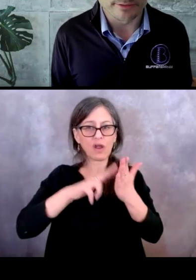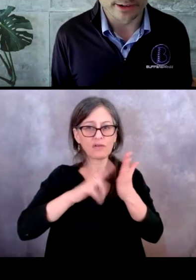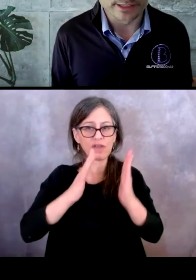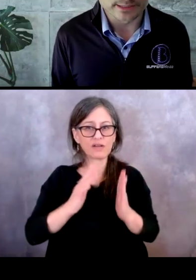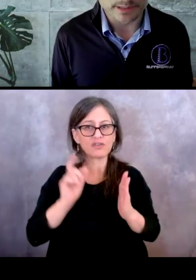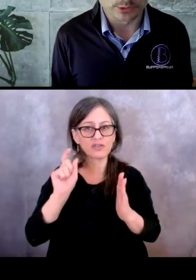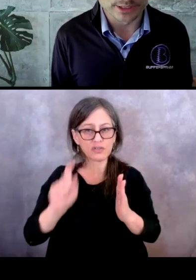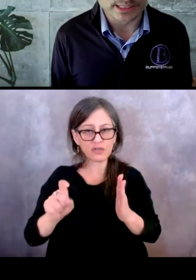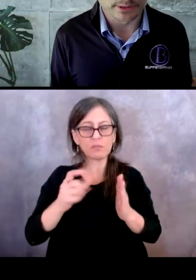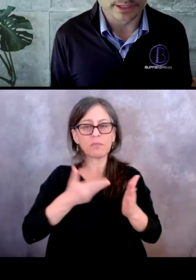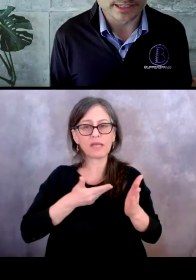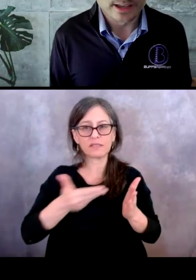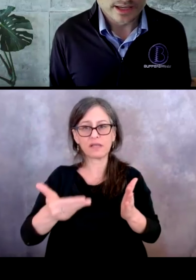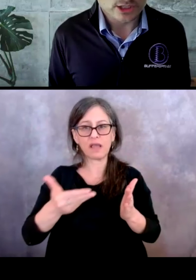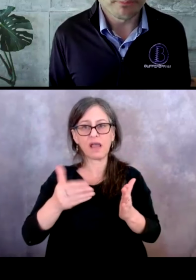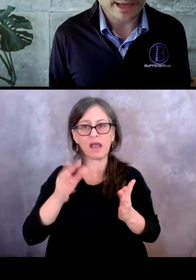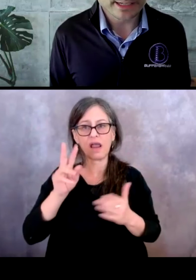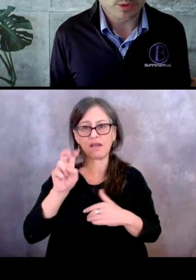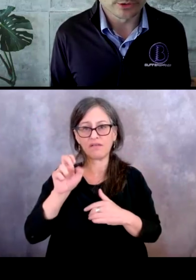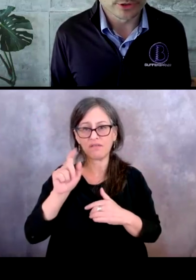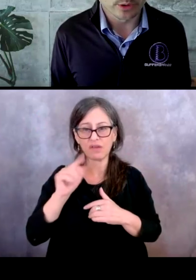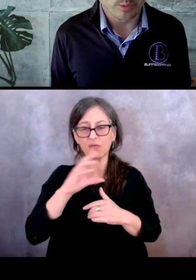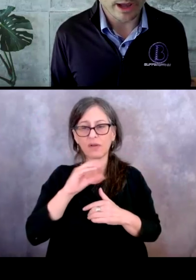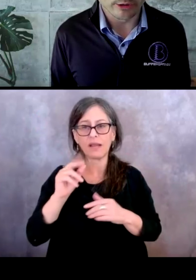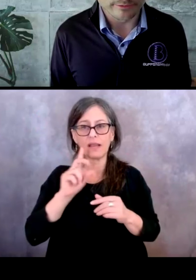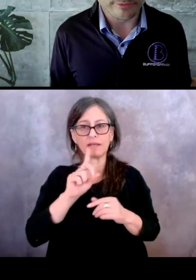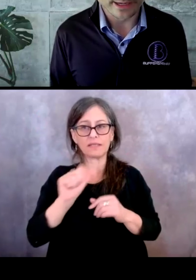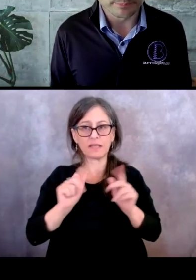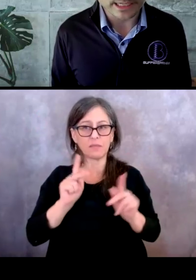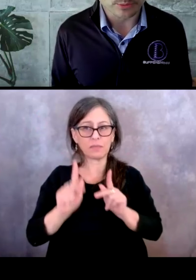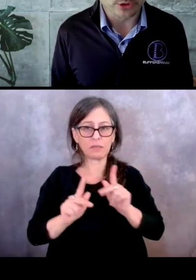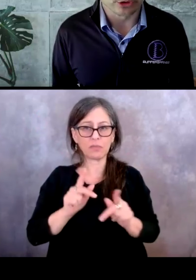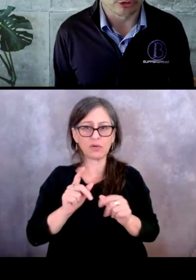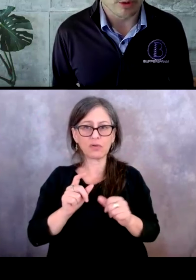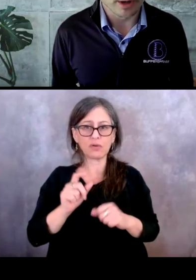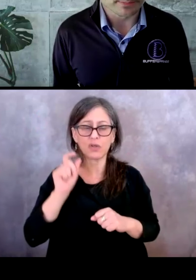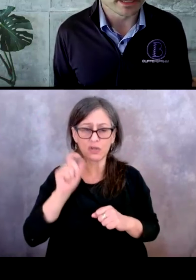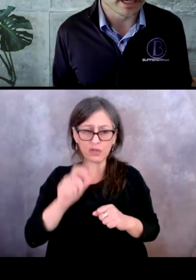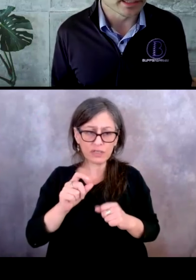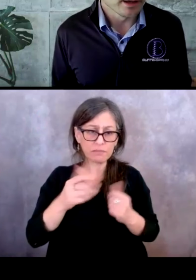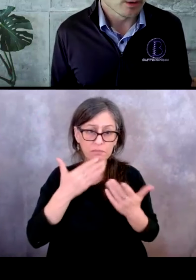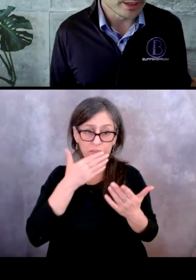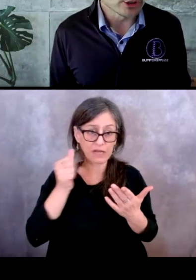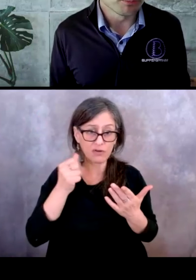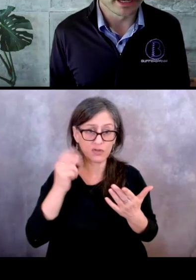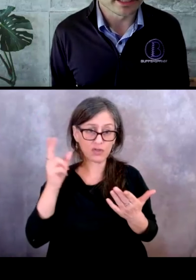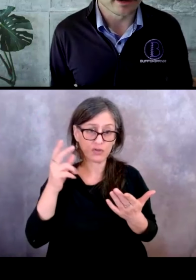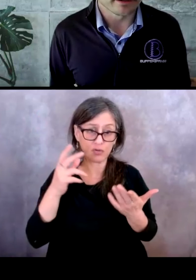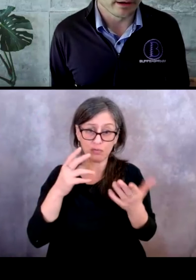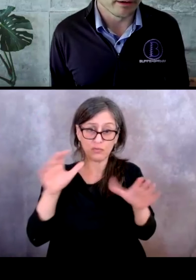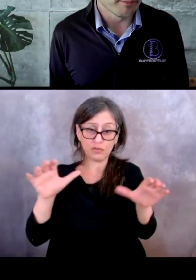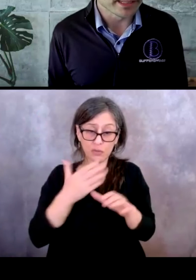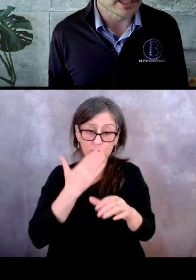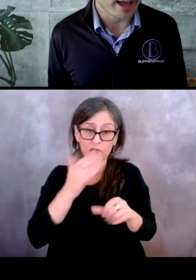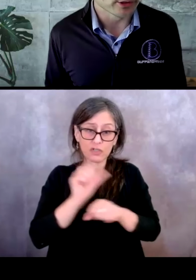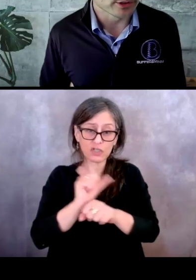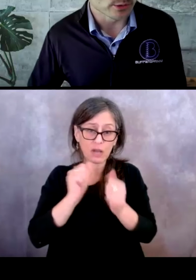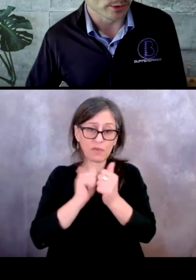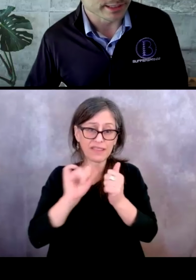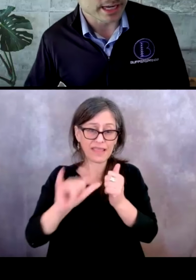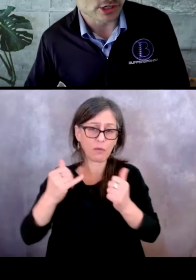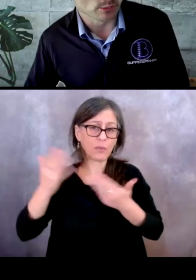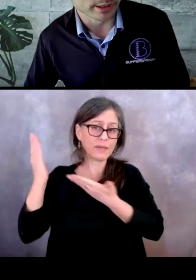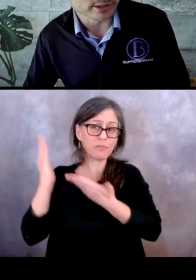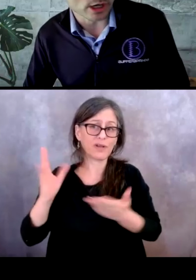to hire veterans and people with disabilities. You might as well do it well and find a place where you can grow us, because we do bring a ton of immense value